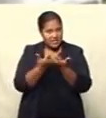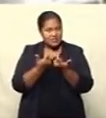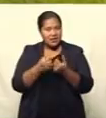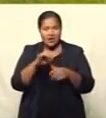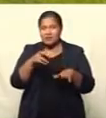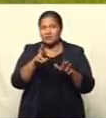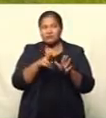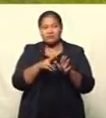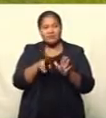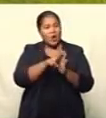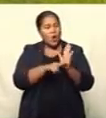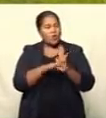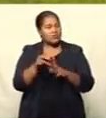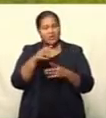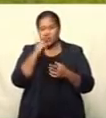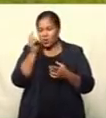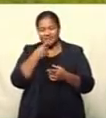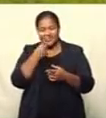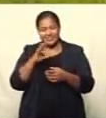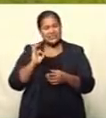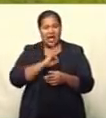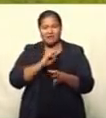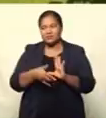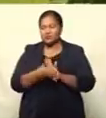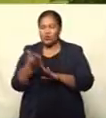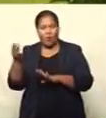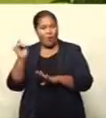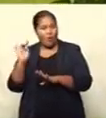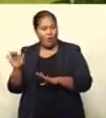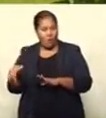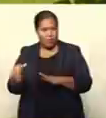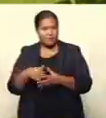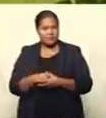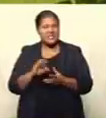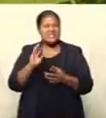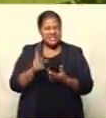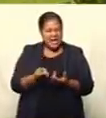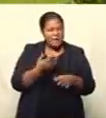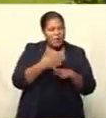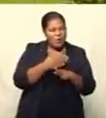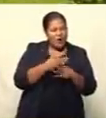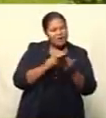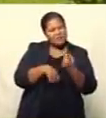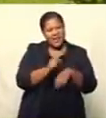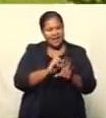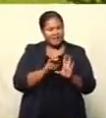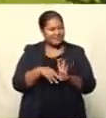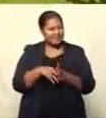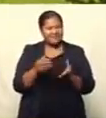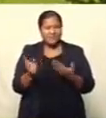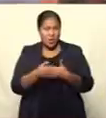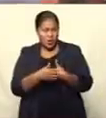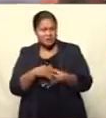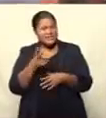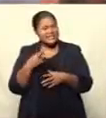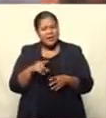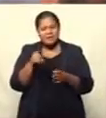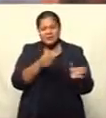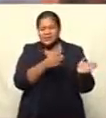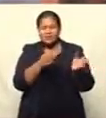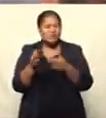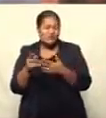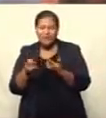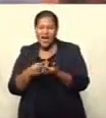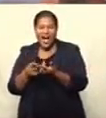any of its staff go. Munch says some roles became redundant and the staff were moved into other roles while some moved